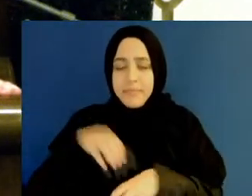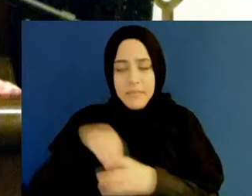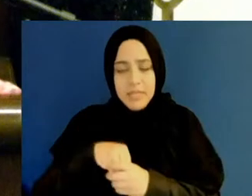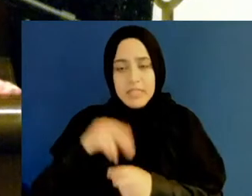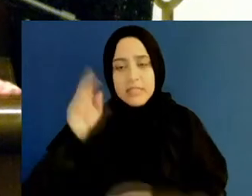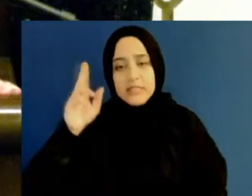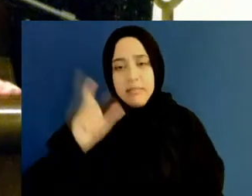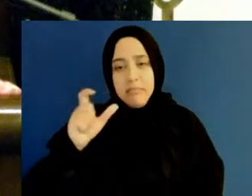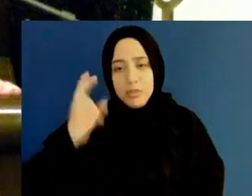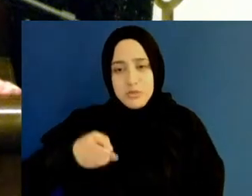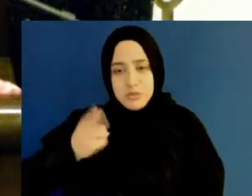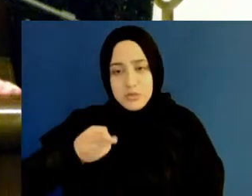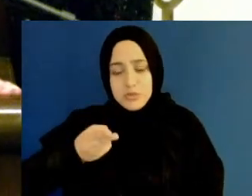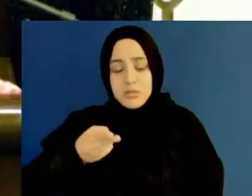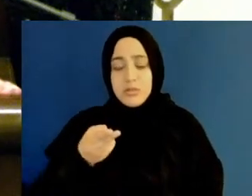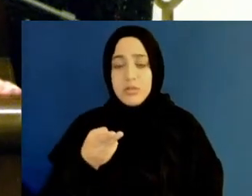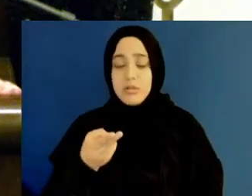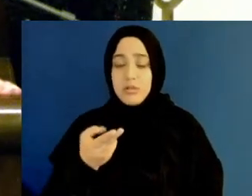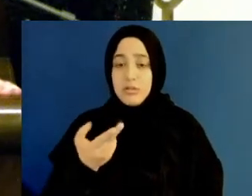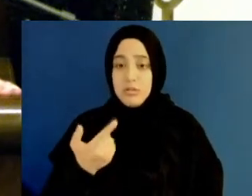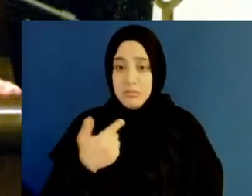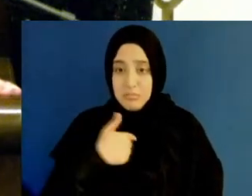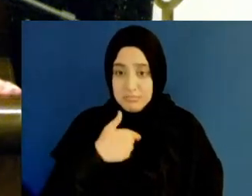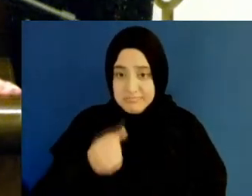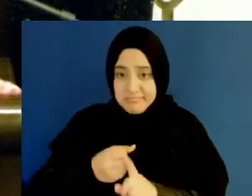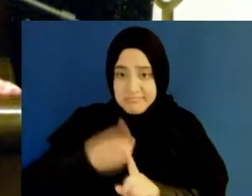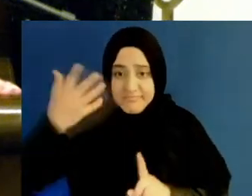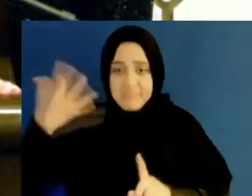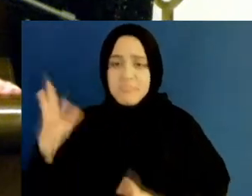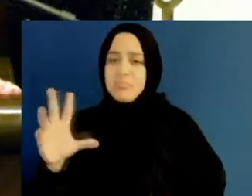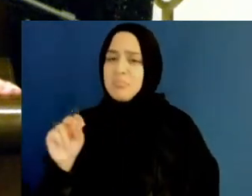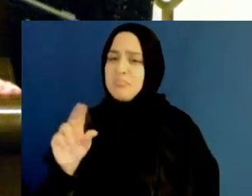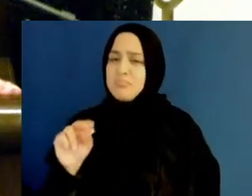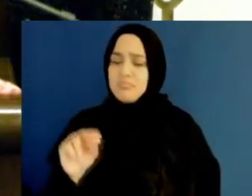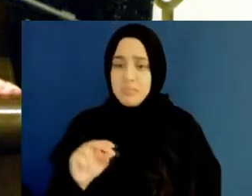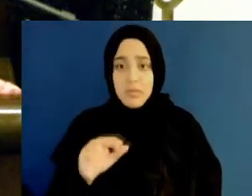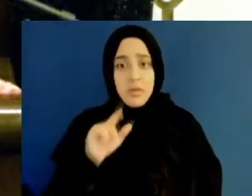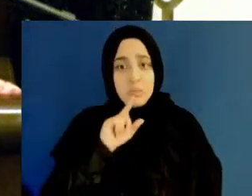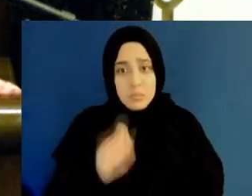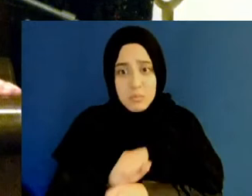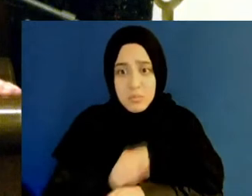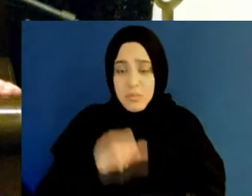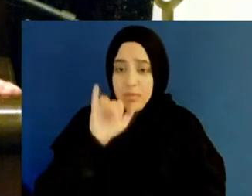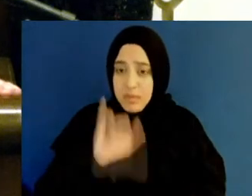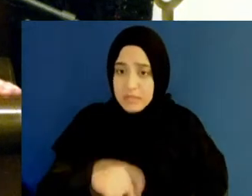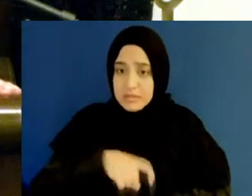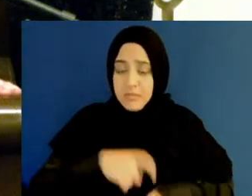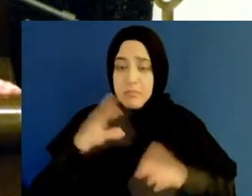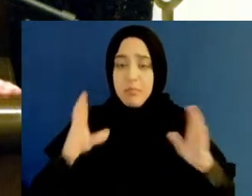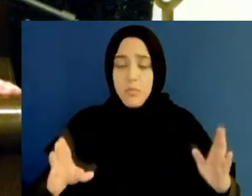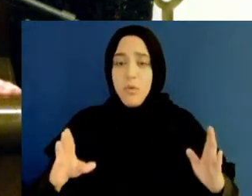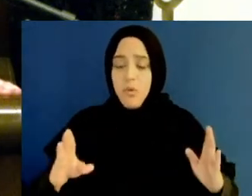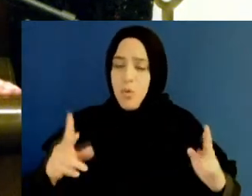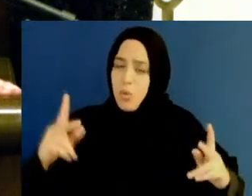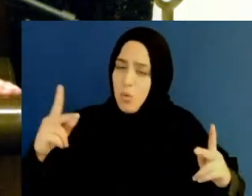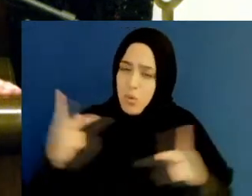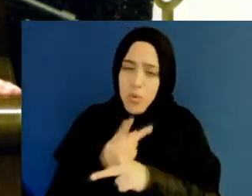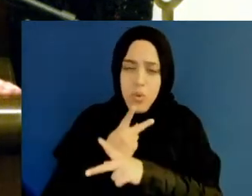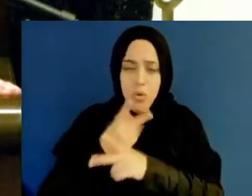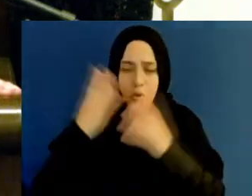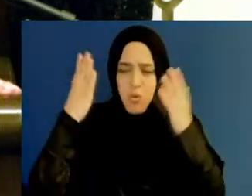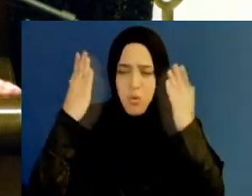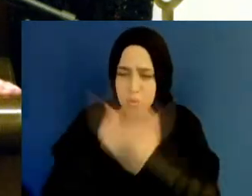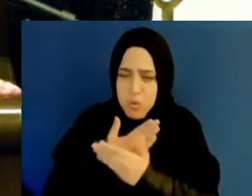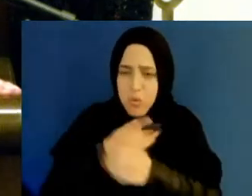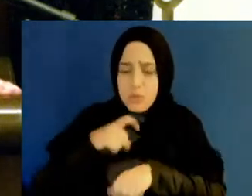was perhaps one of the darkest periods within human history in itself, because the dhulm and the jawr